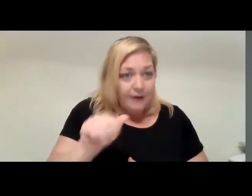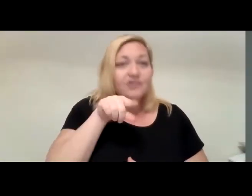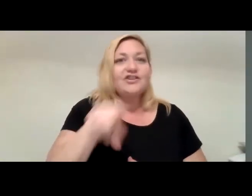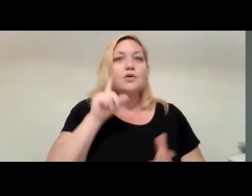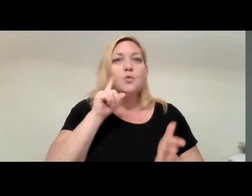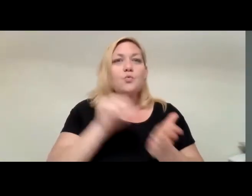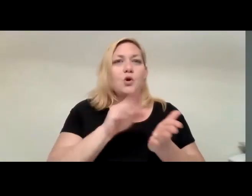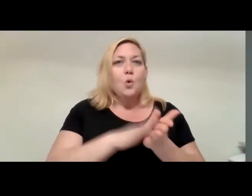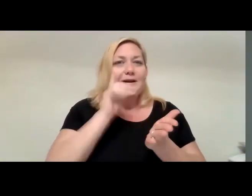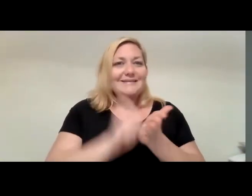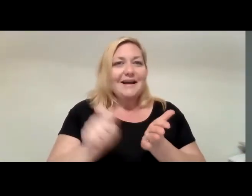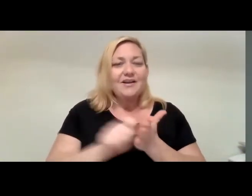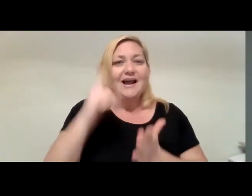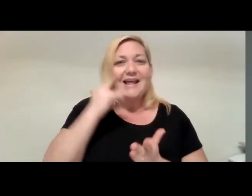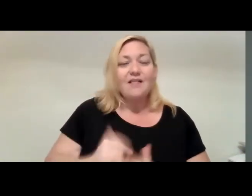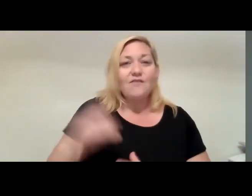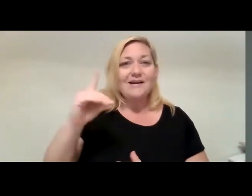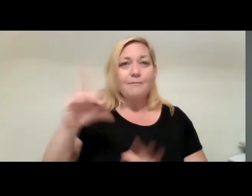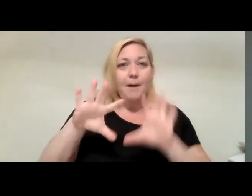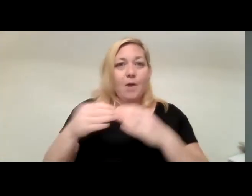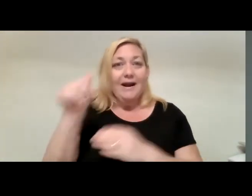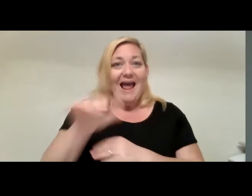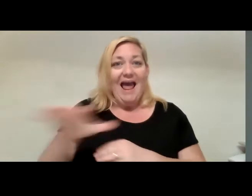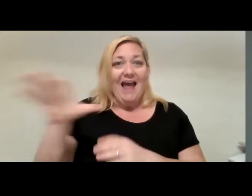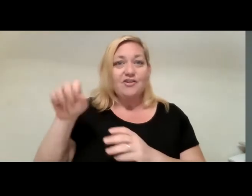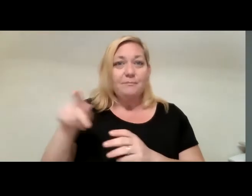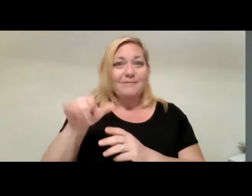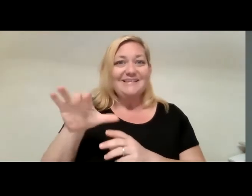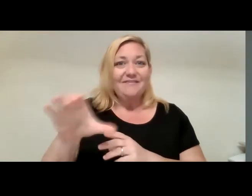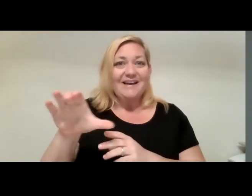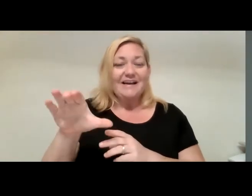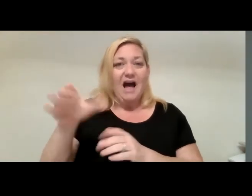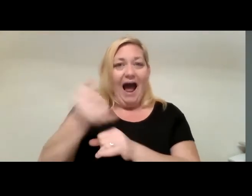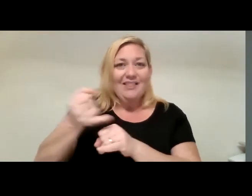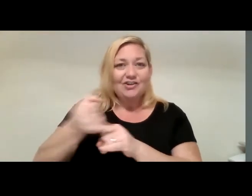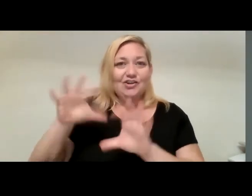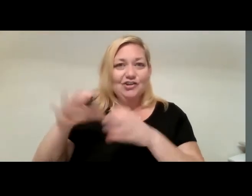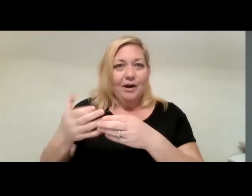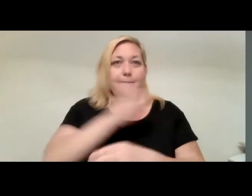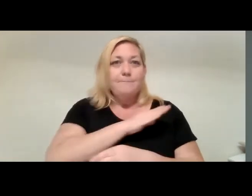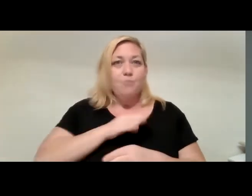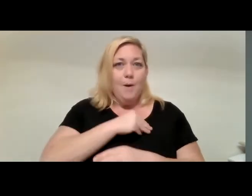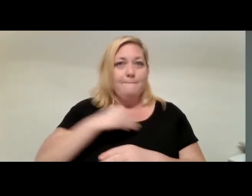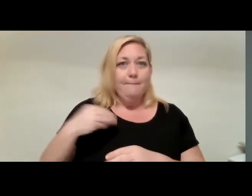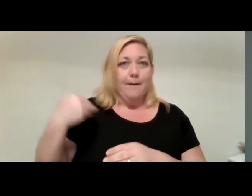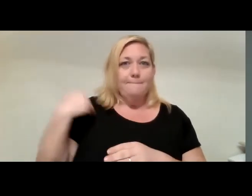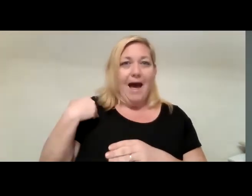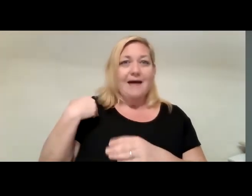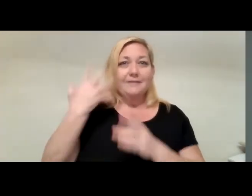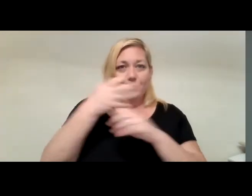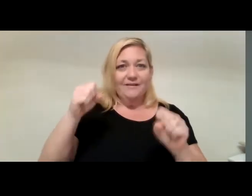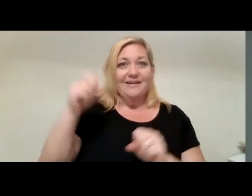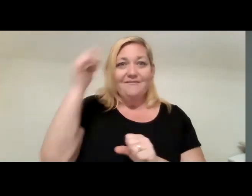for the California Democratic Party, Asian Pacific Islander Caucus, and board member and immediate past president of